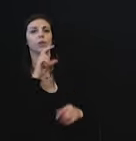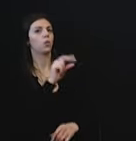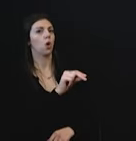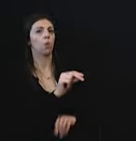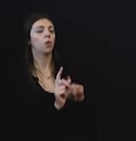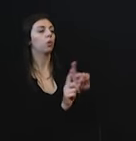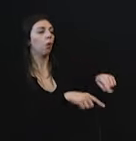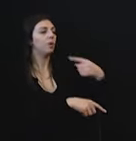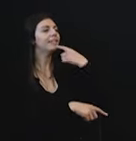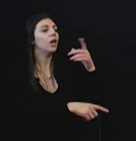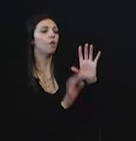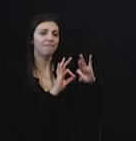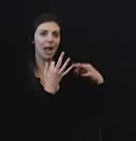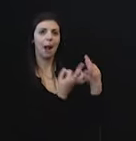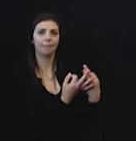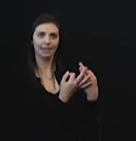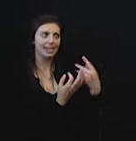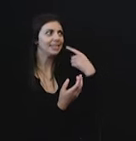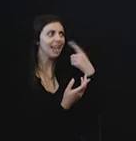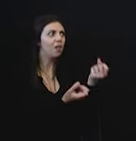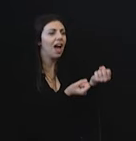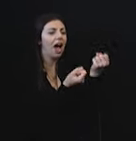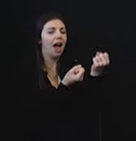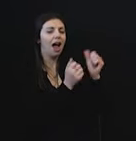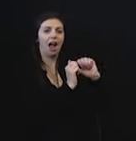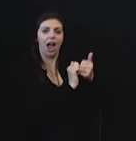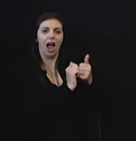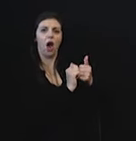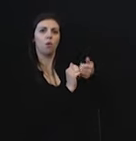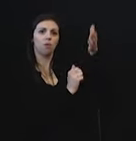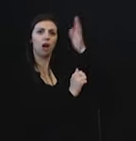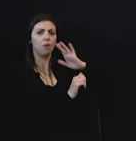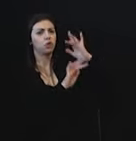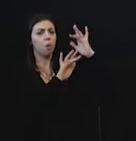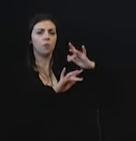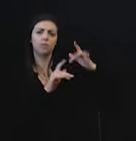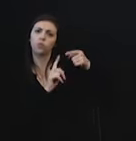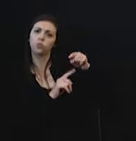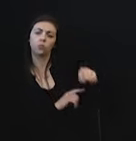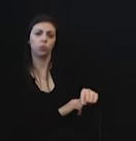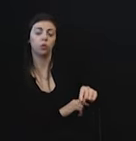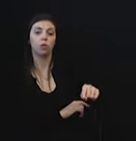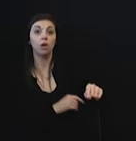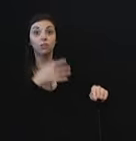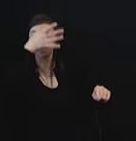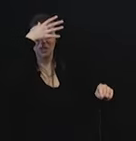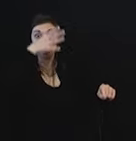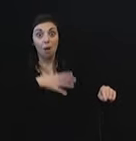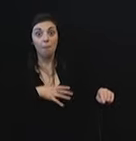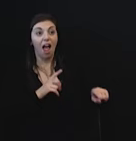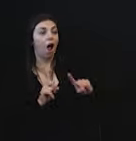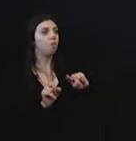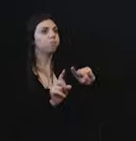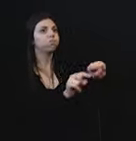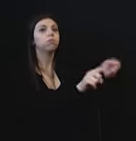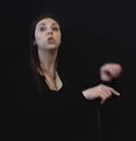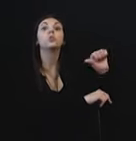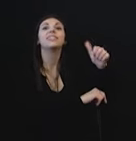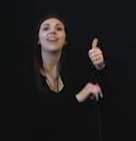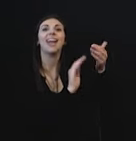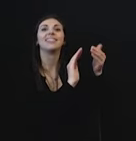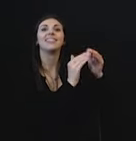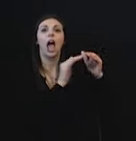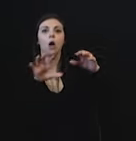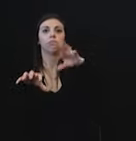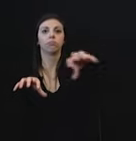for you and how merciful he has been." So the man started off to visit the 10 towns of that region and